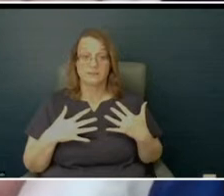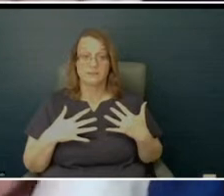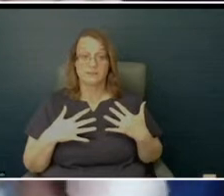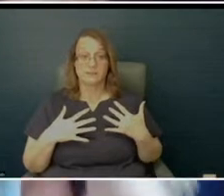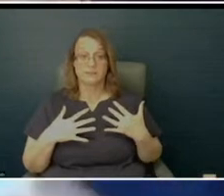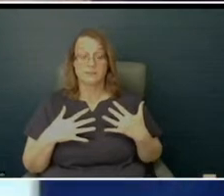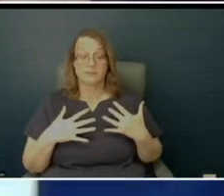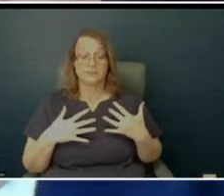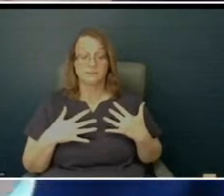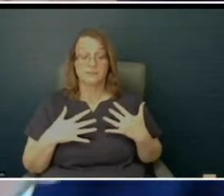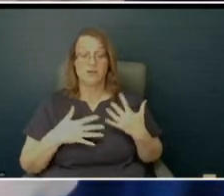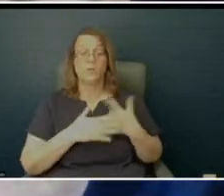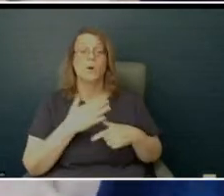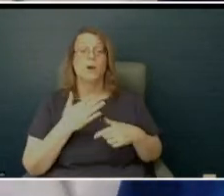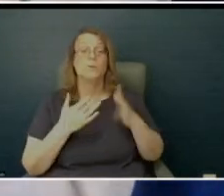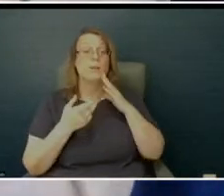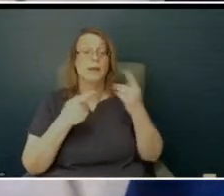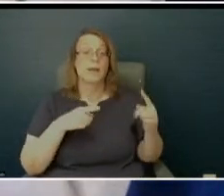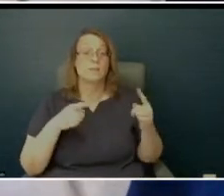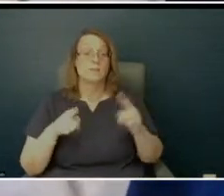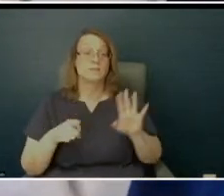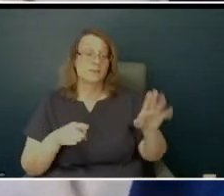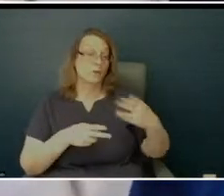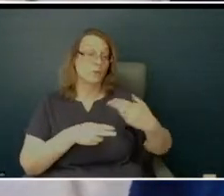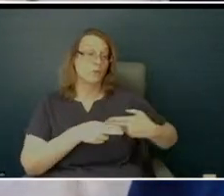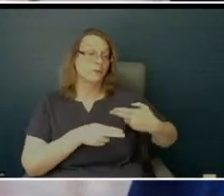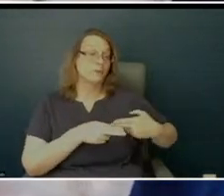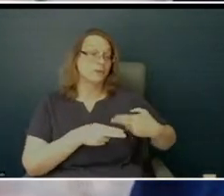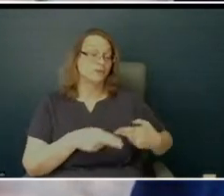of what's going to be done to their reputation.